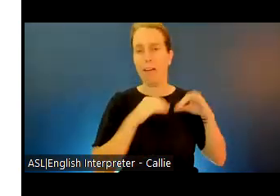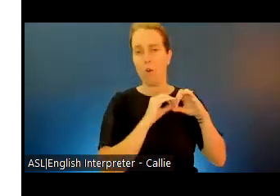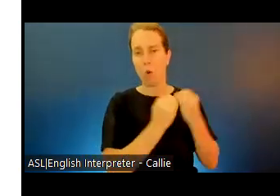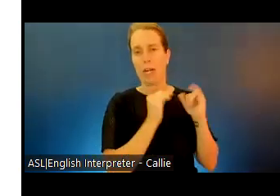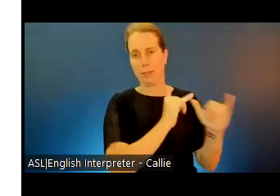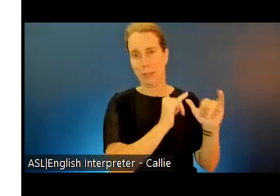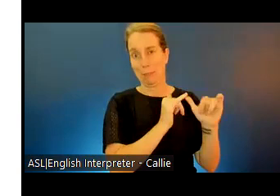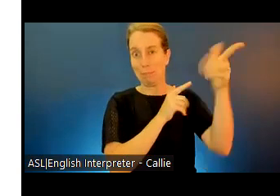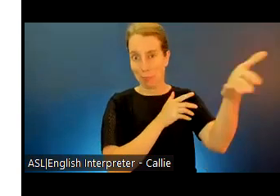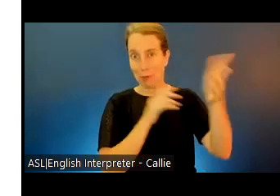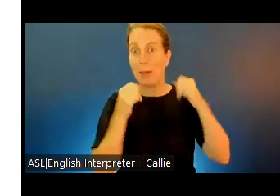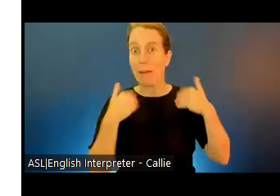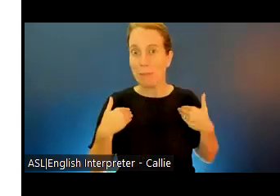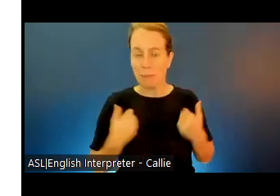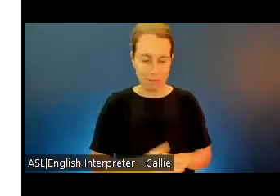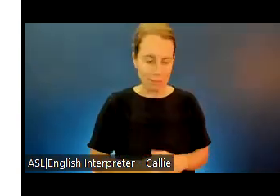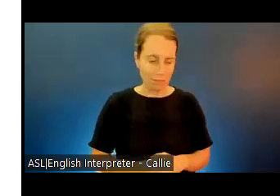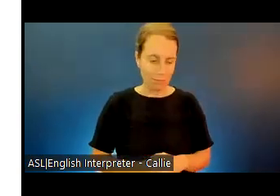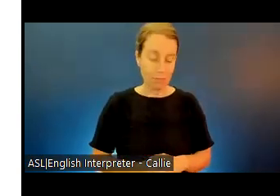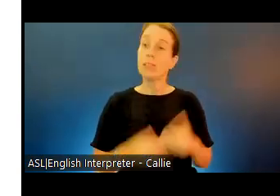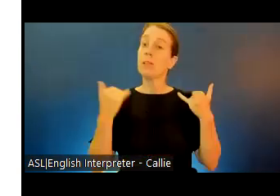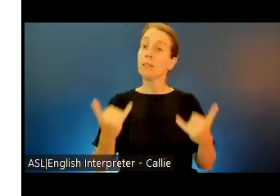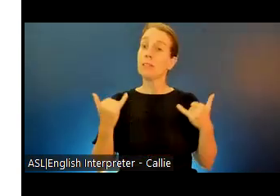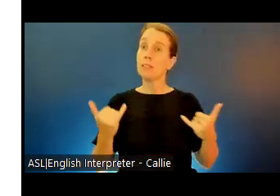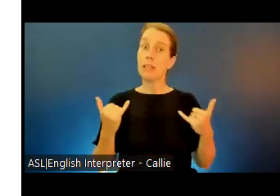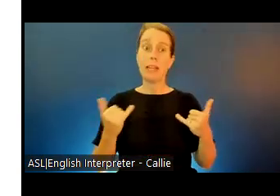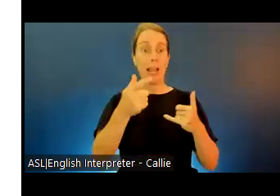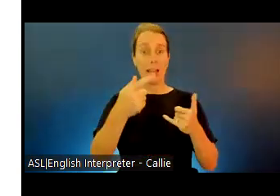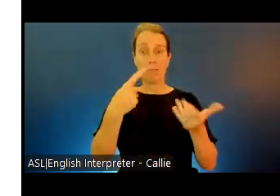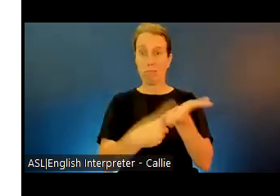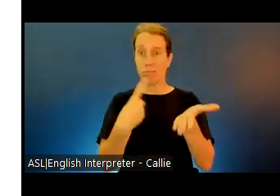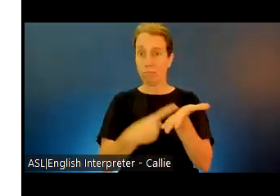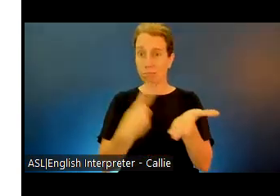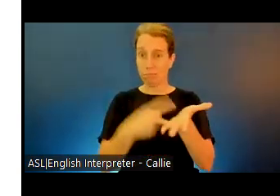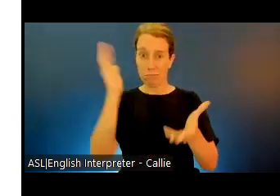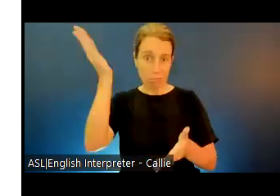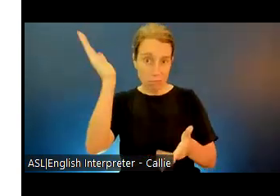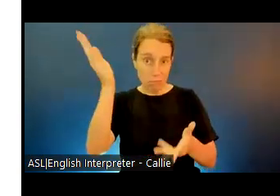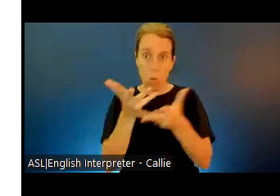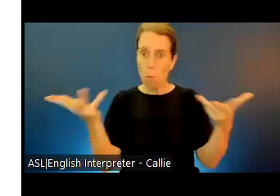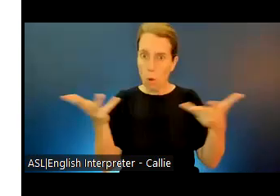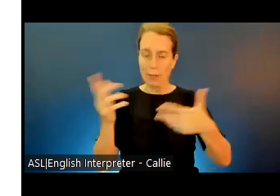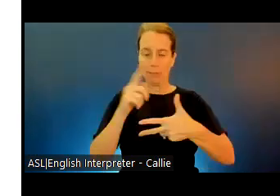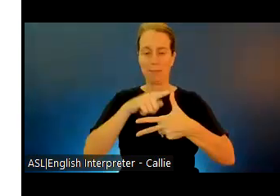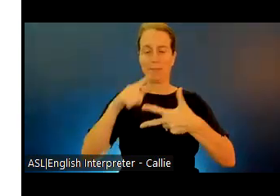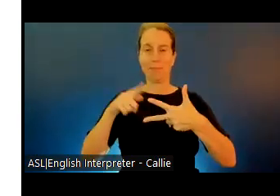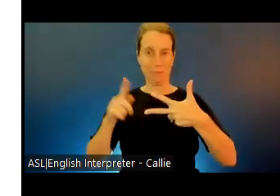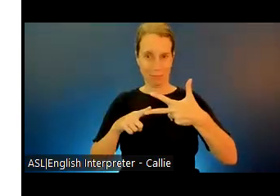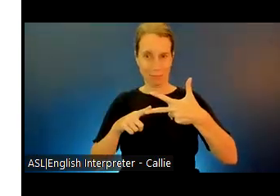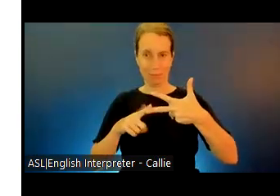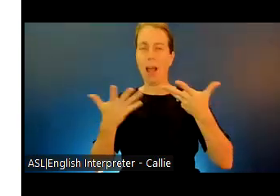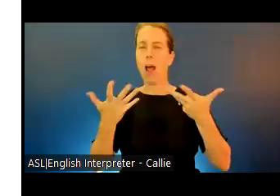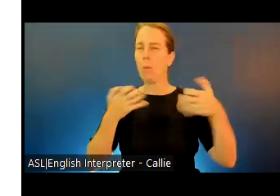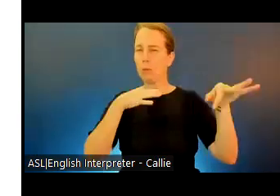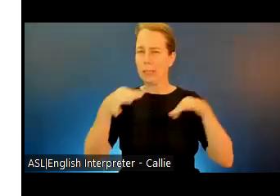Okay, so moving on to our subject matter for today. I wanted to start by going over some basic definitions of what we're talking about. And it